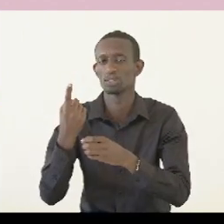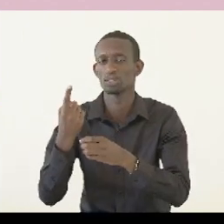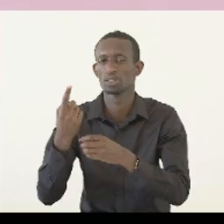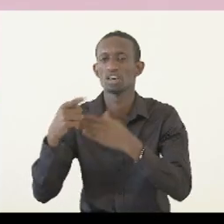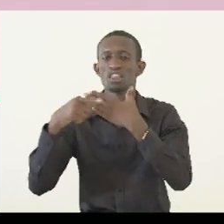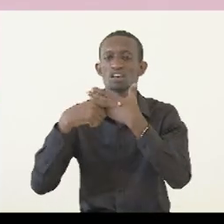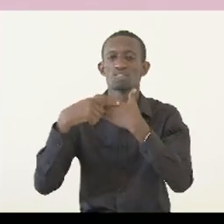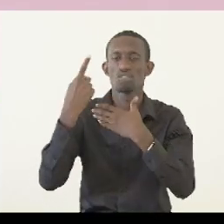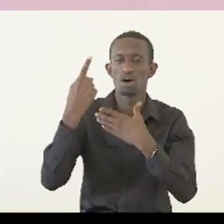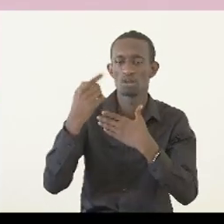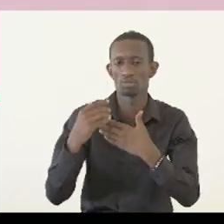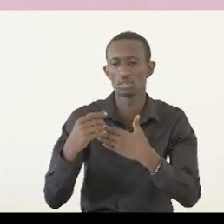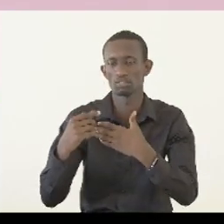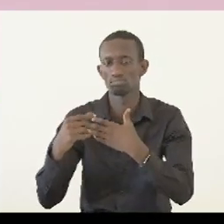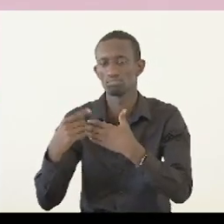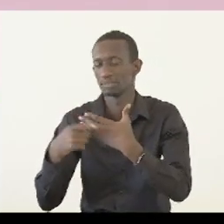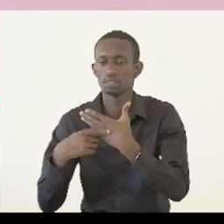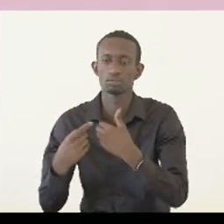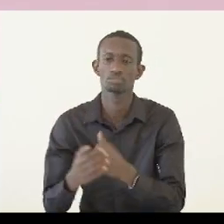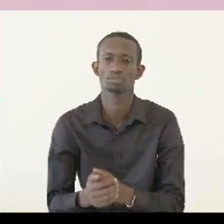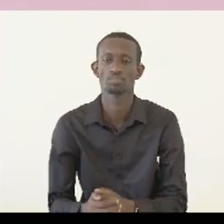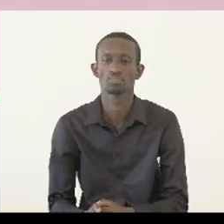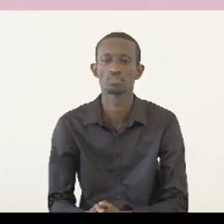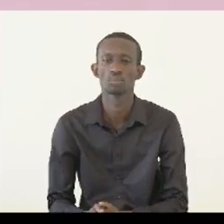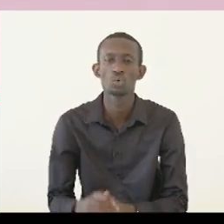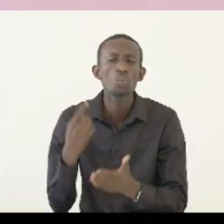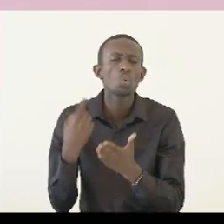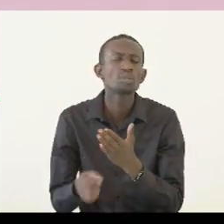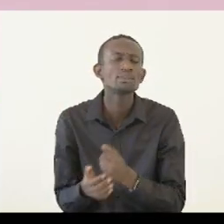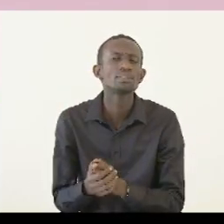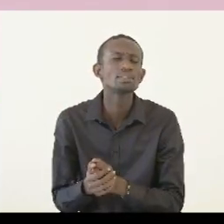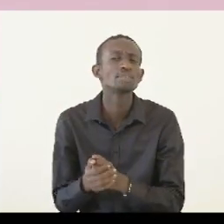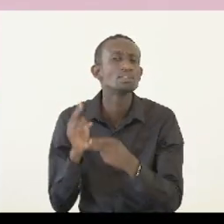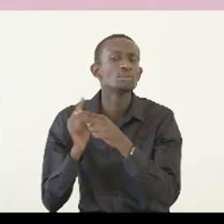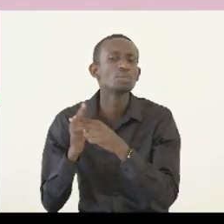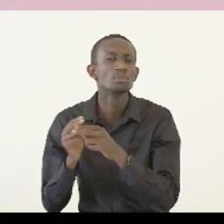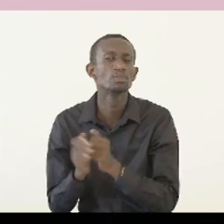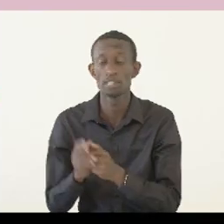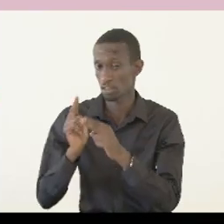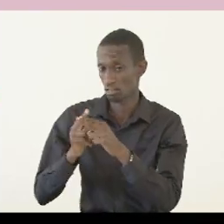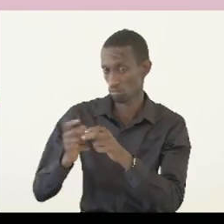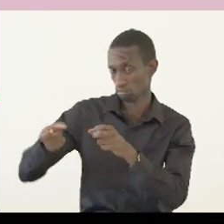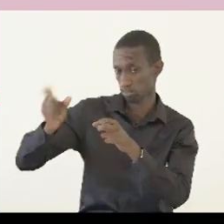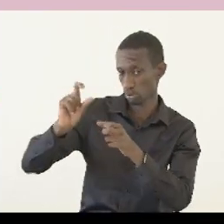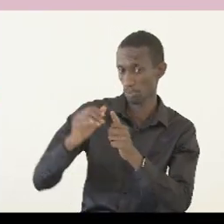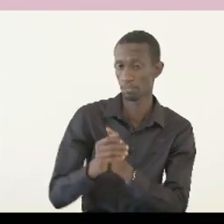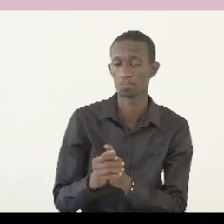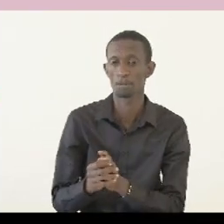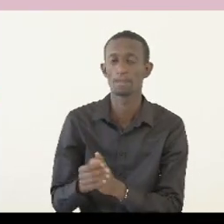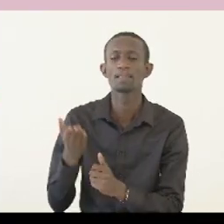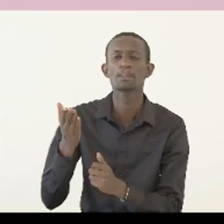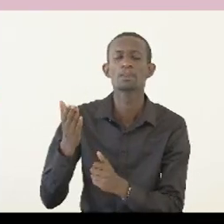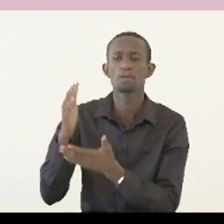And what will be the name? On the name of this particle, we add that of the particle